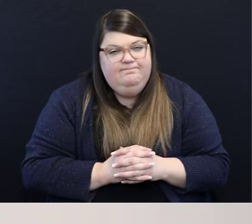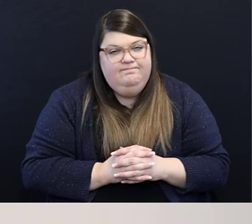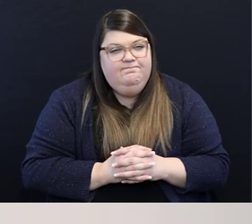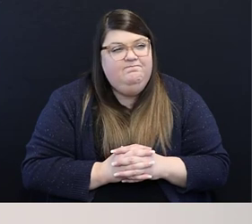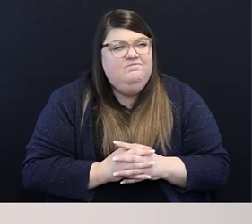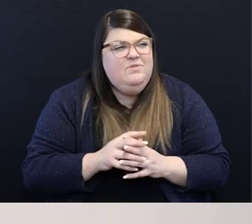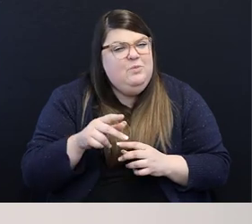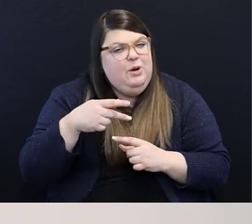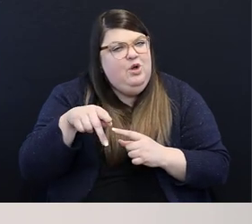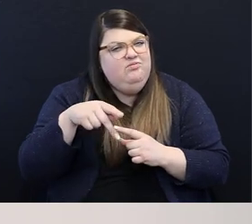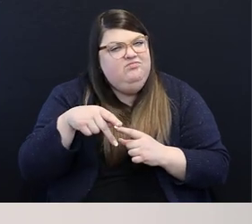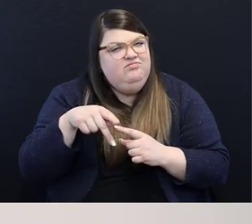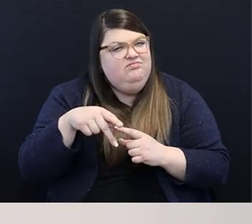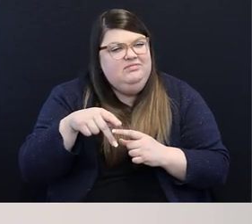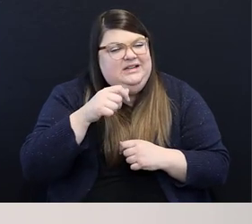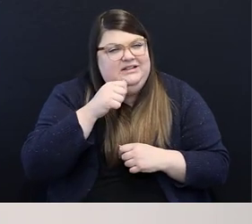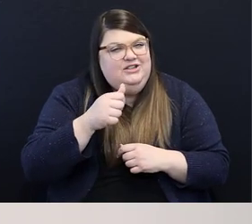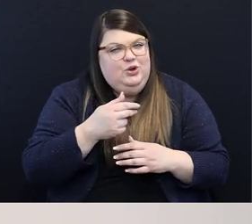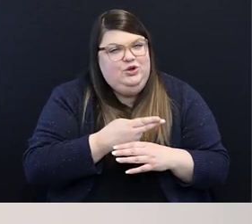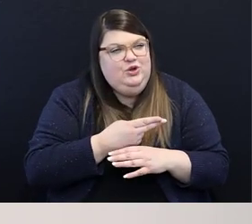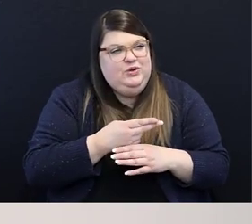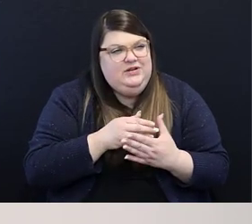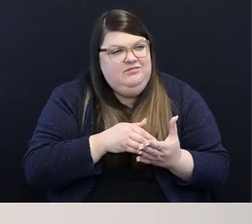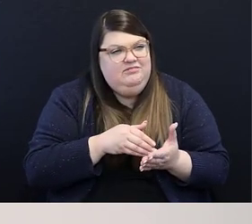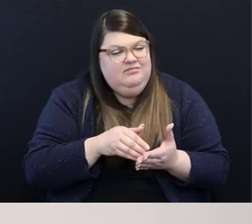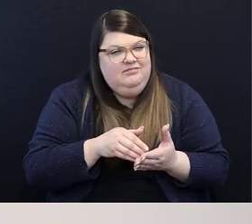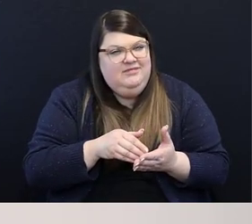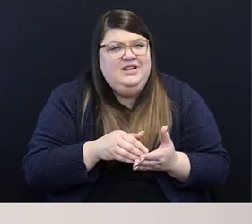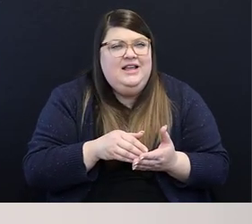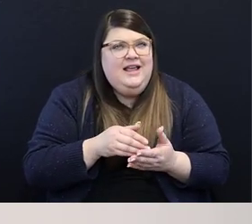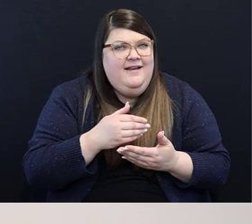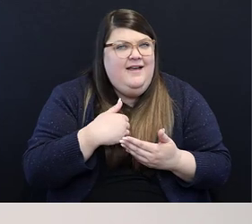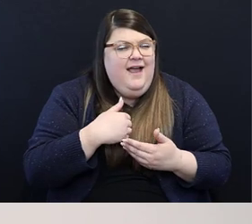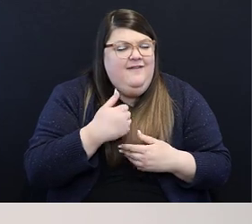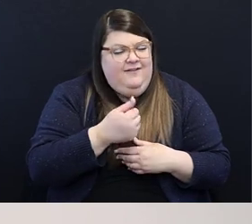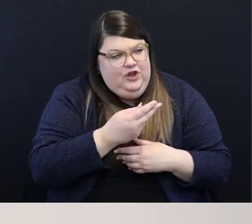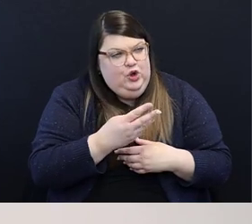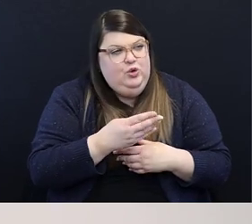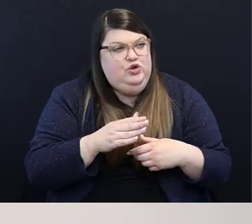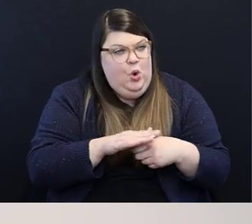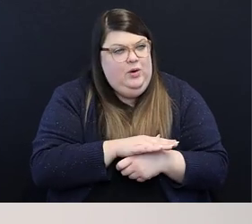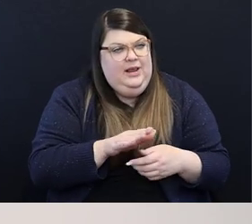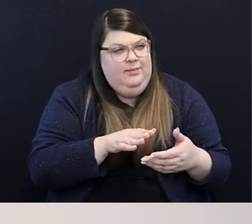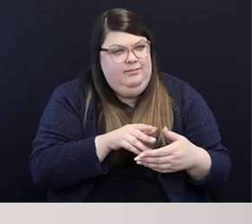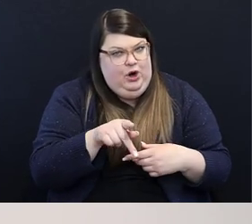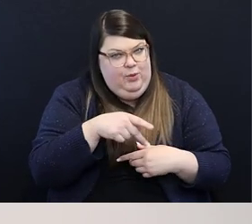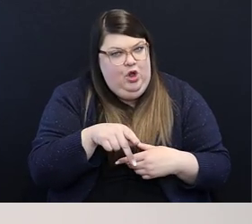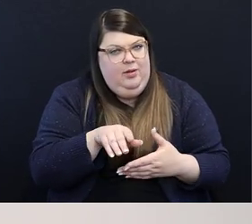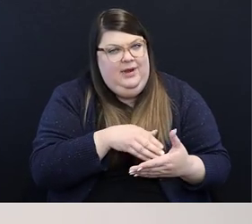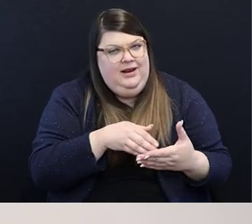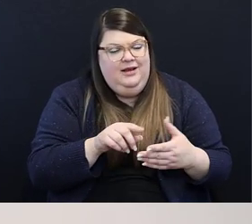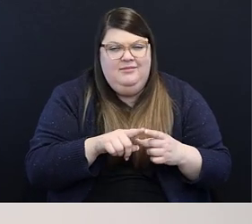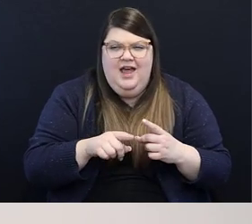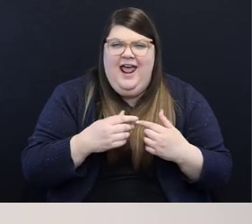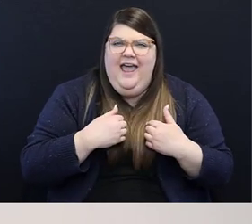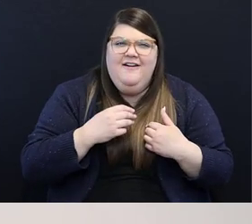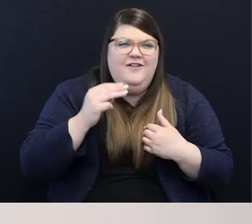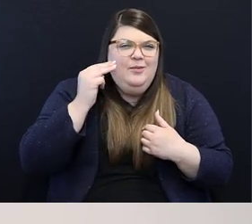Purple. I have made a few totally purple paintings, but I don't know. I go through moods.